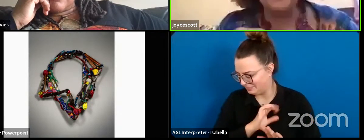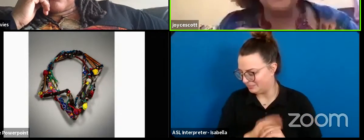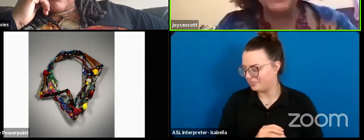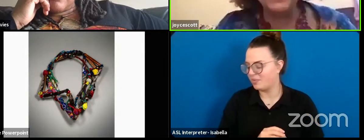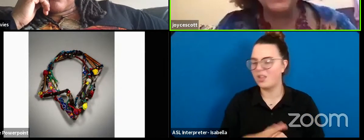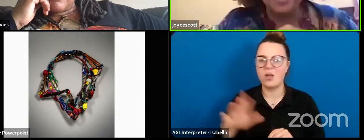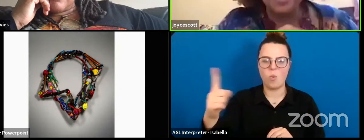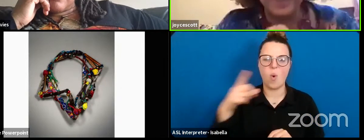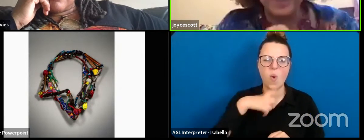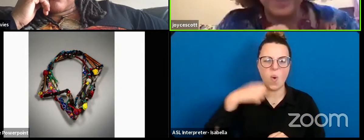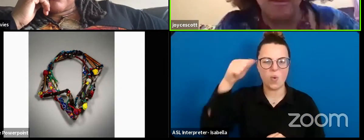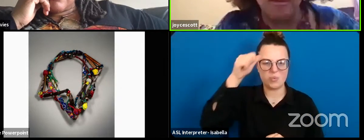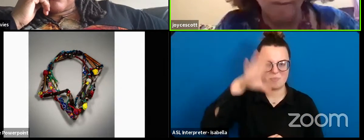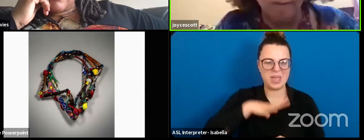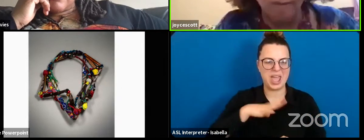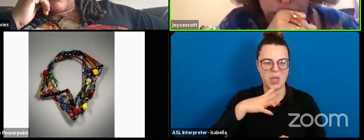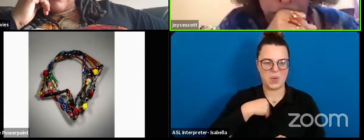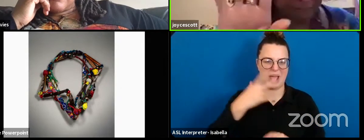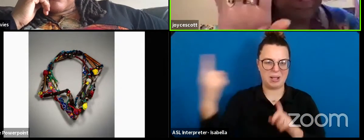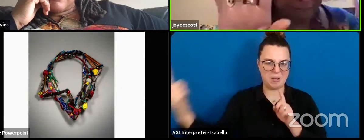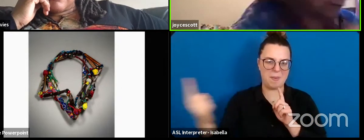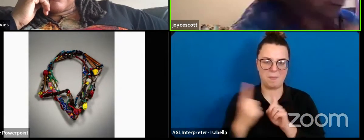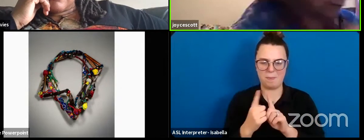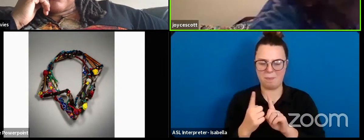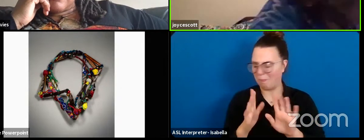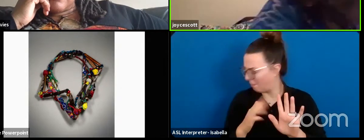up to me wearing cowboy.